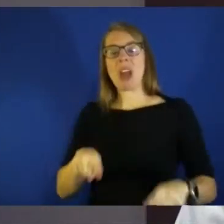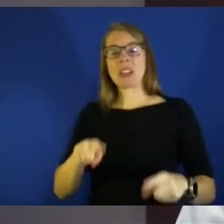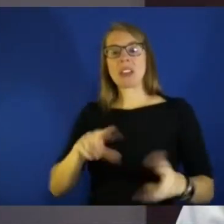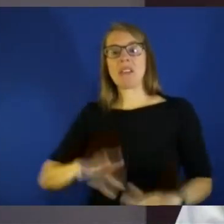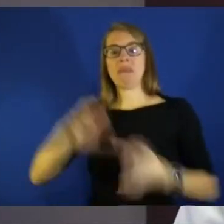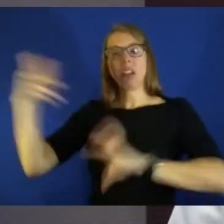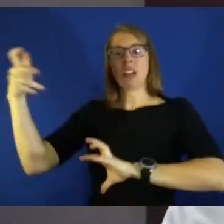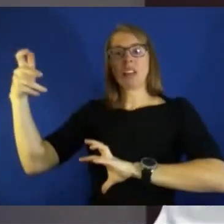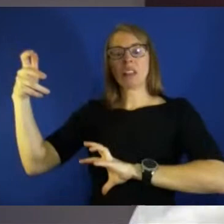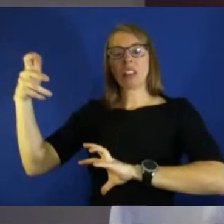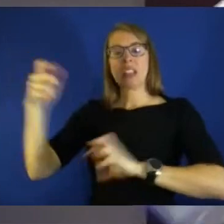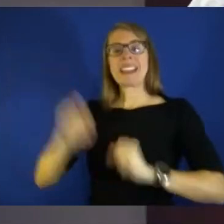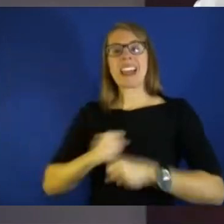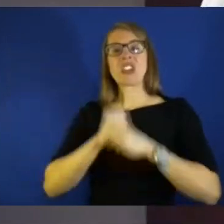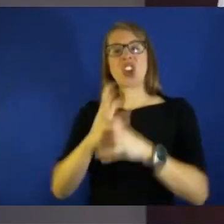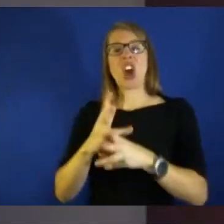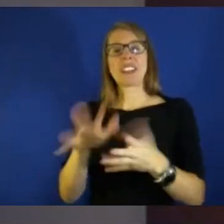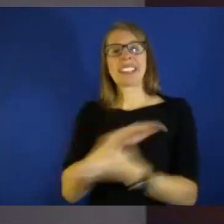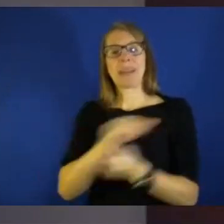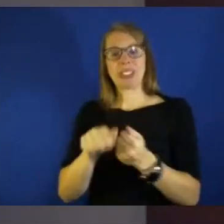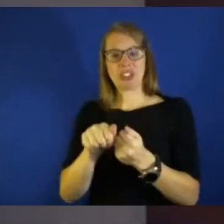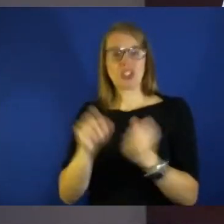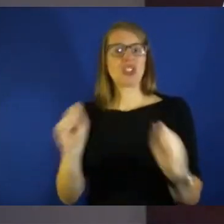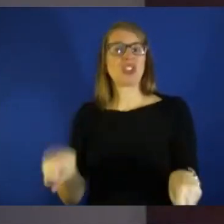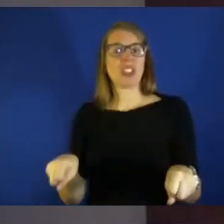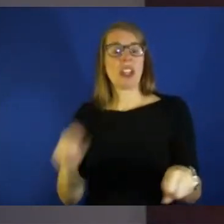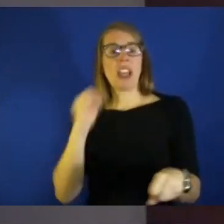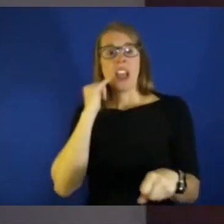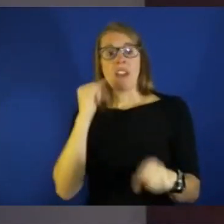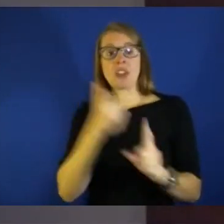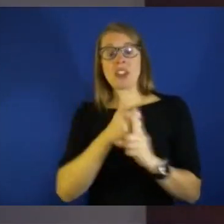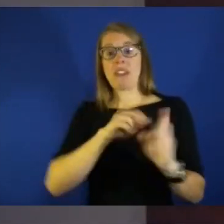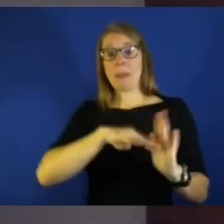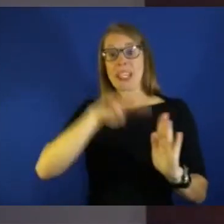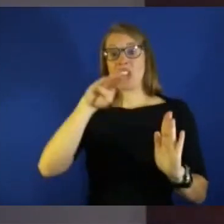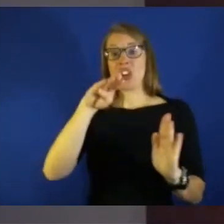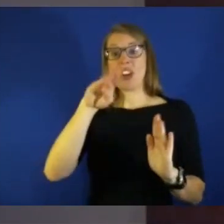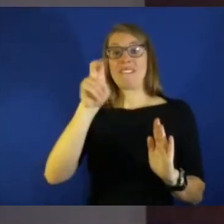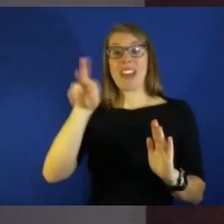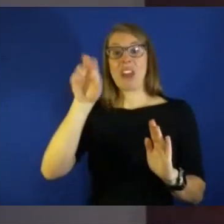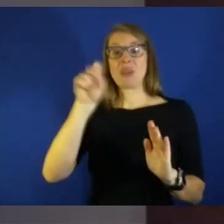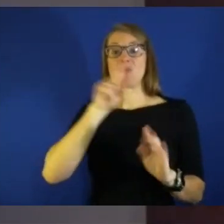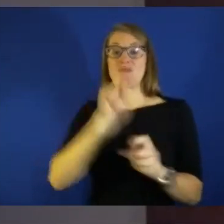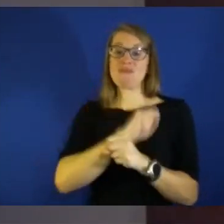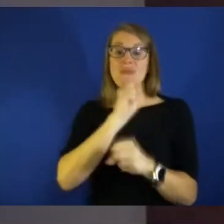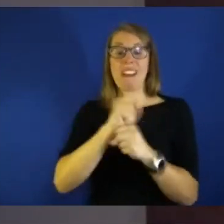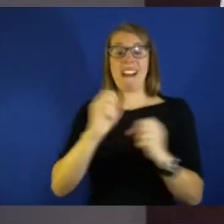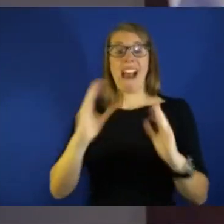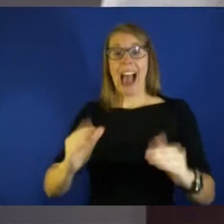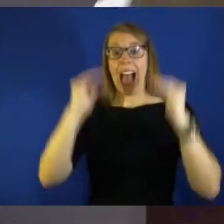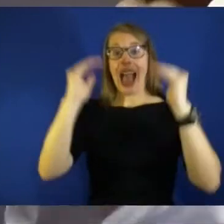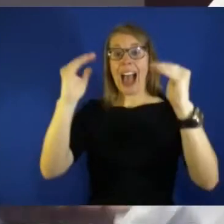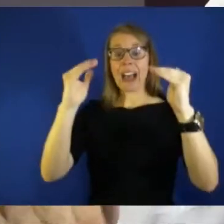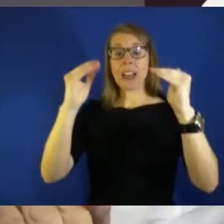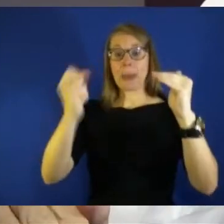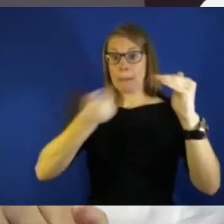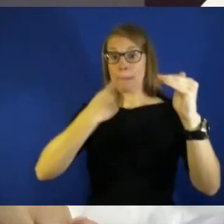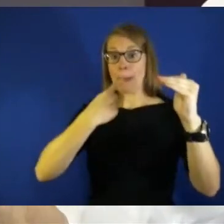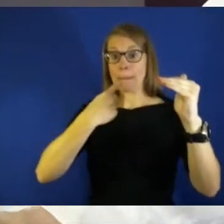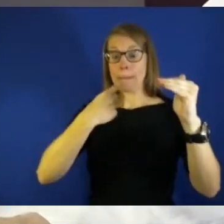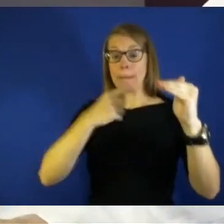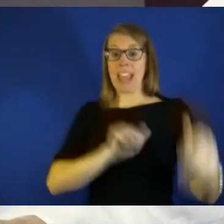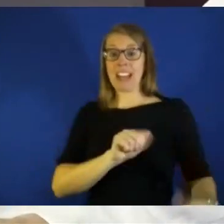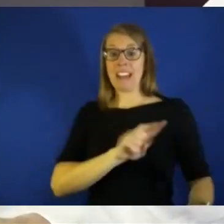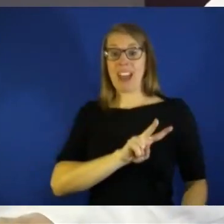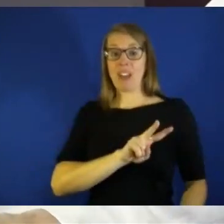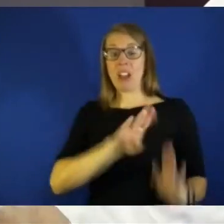cause some of the damage. So if you're over here and your virus is really high, giving an antiviral at that time is a good idea. If you're over here where